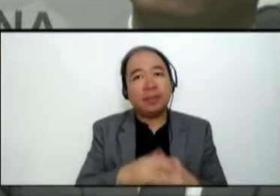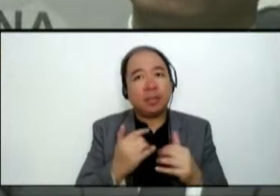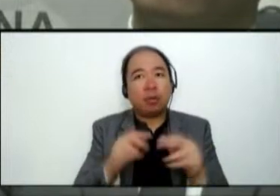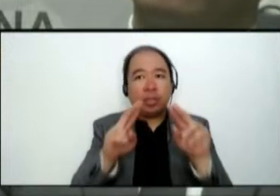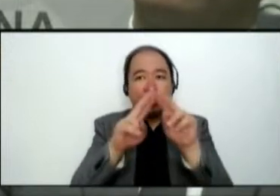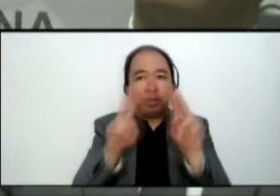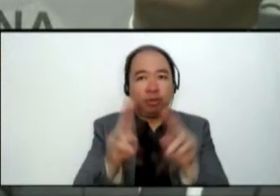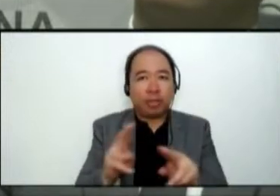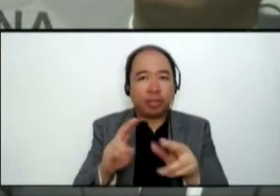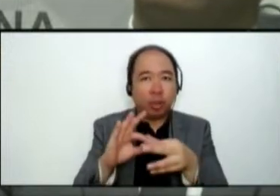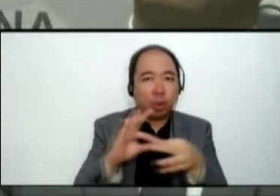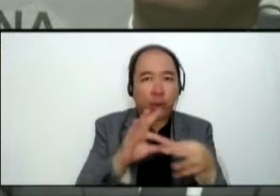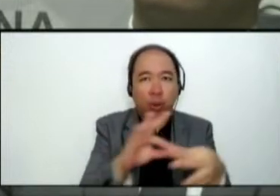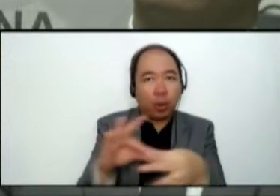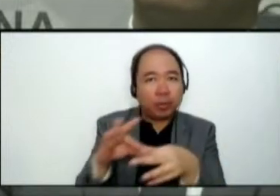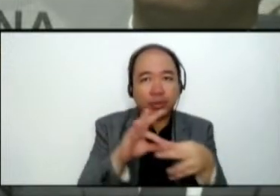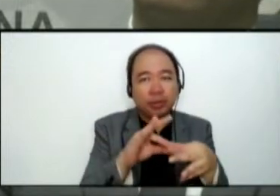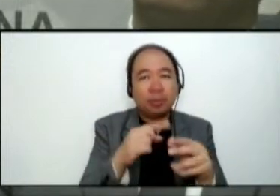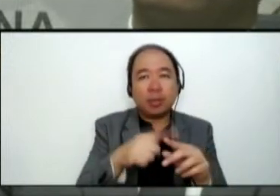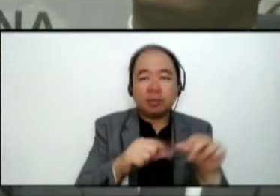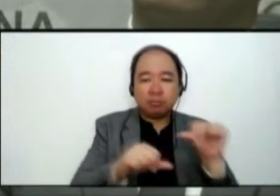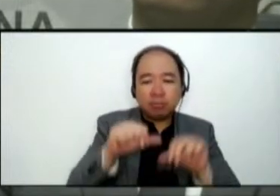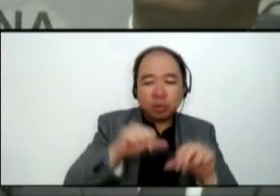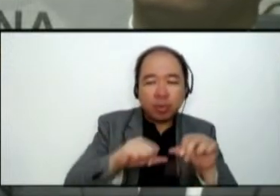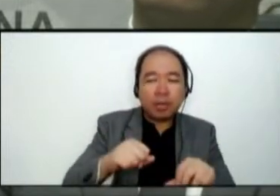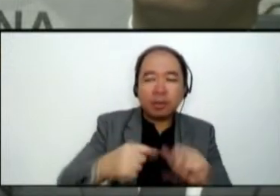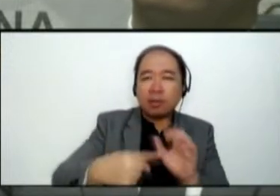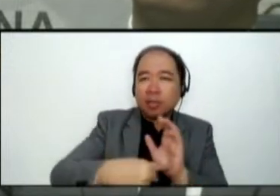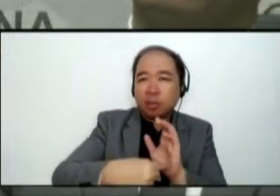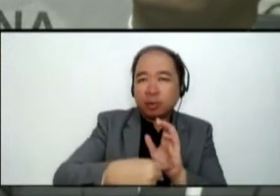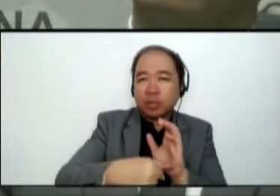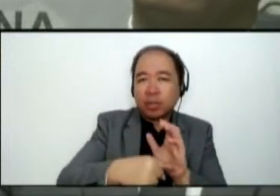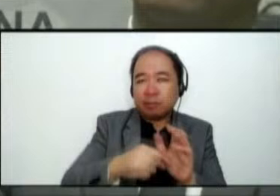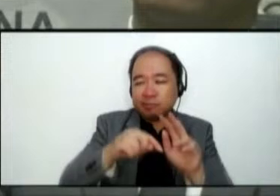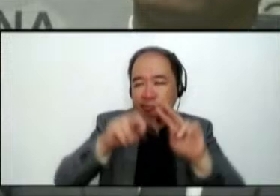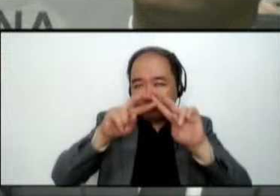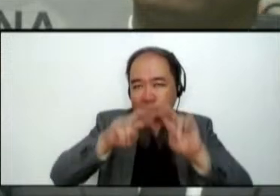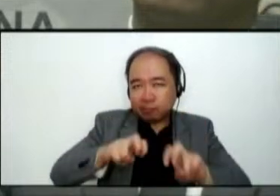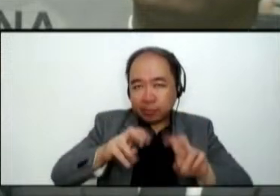in scientific and technological innovation,